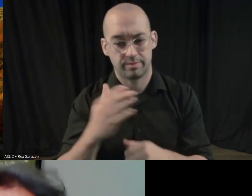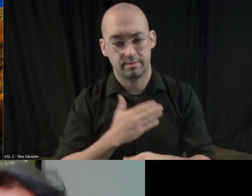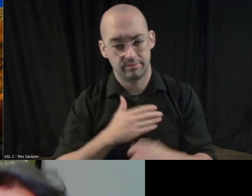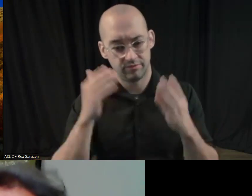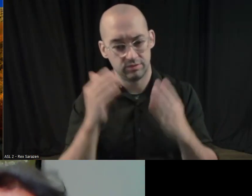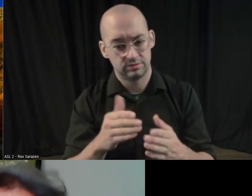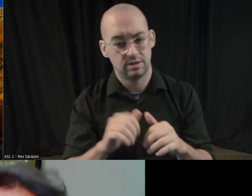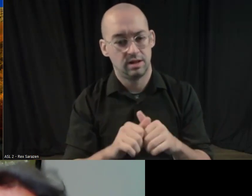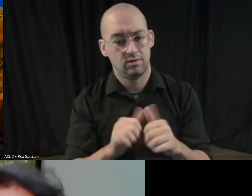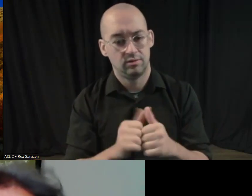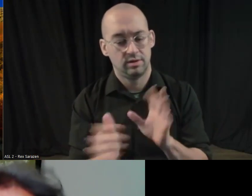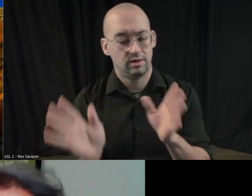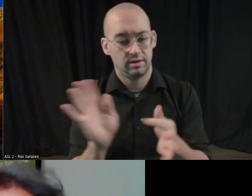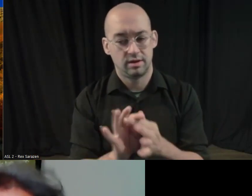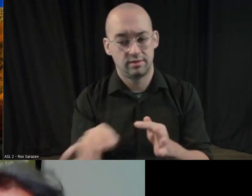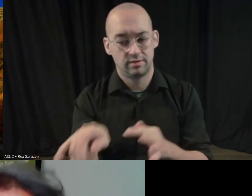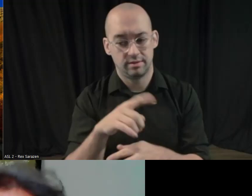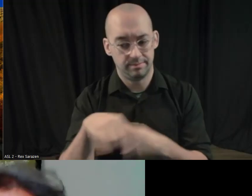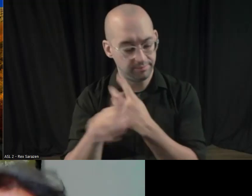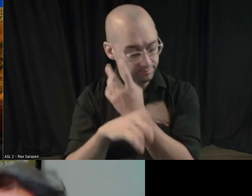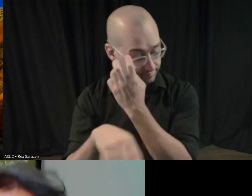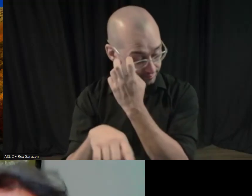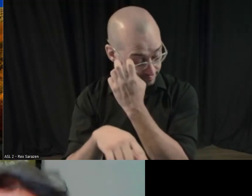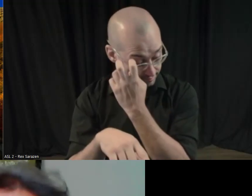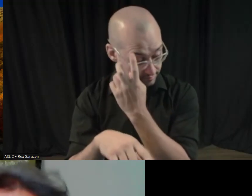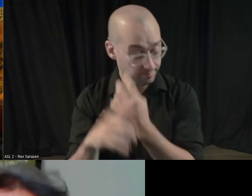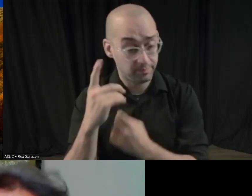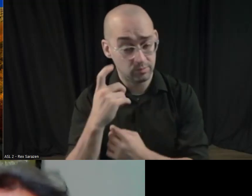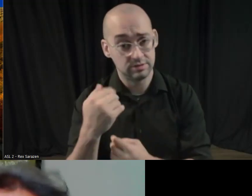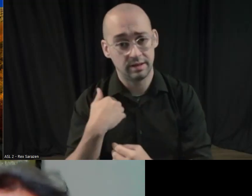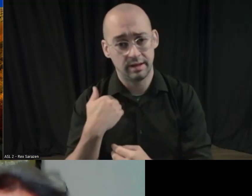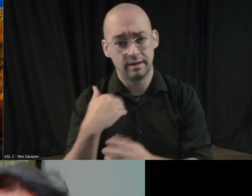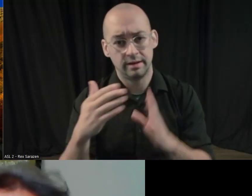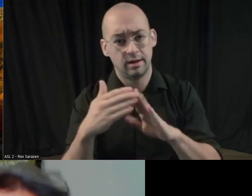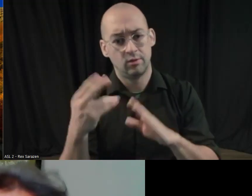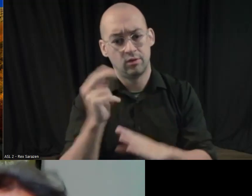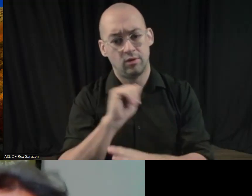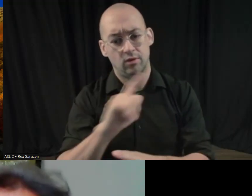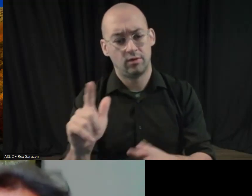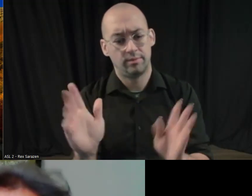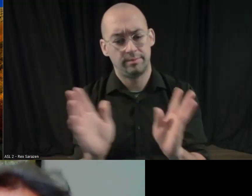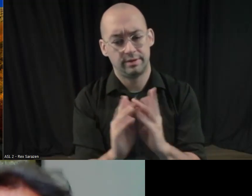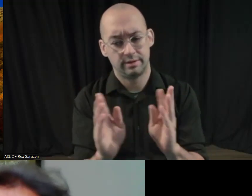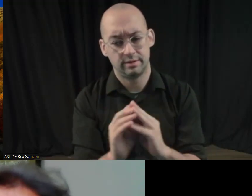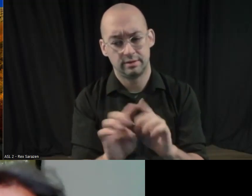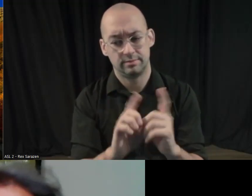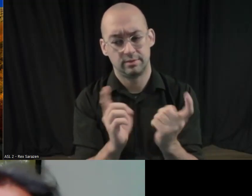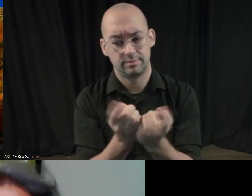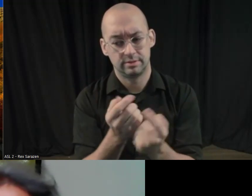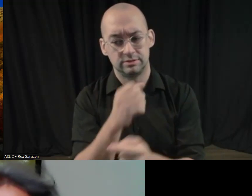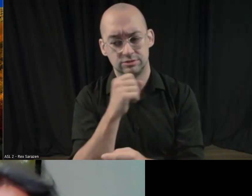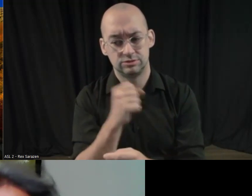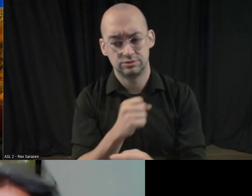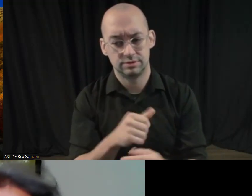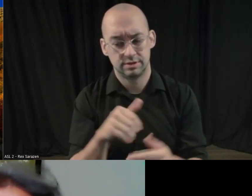to reach them, especially when we recently had the town hall meeting, Department of Aging held here in Reading, that